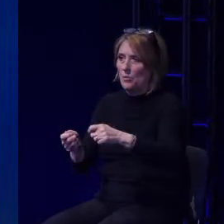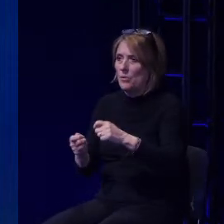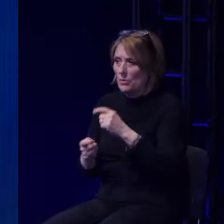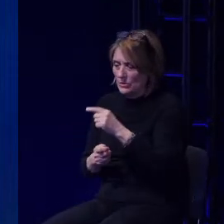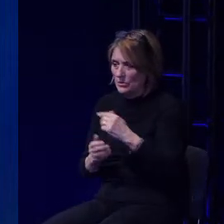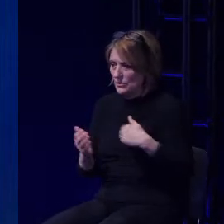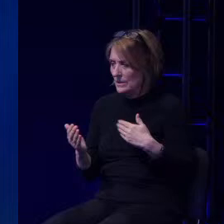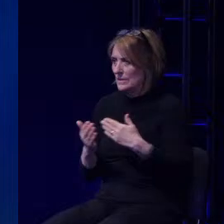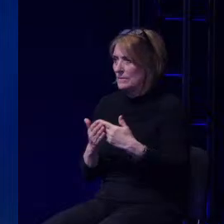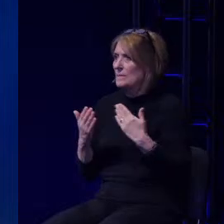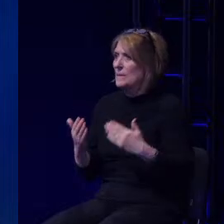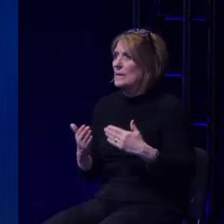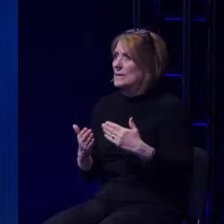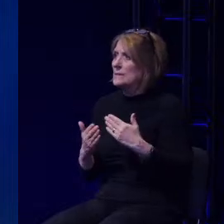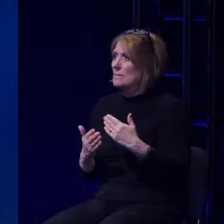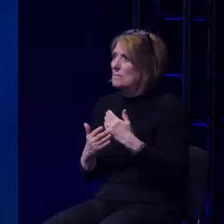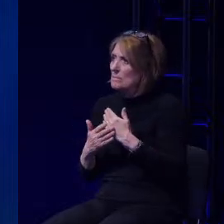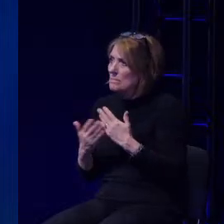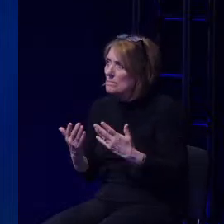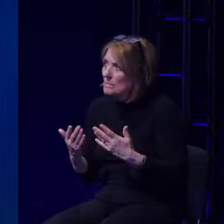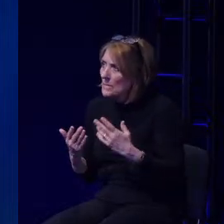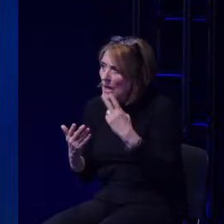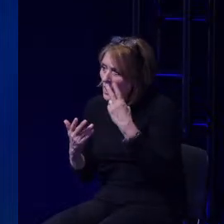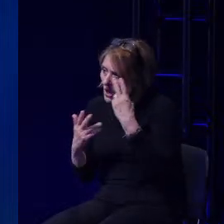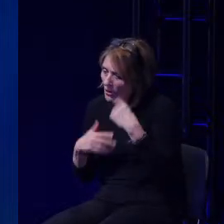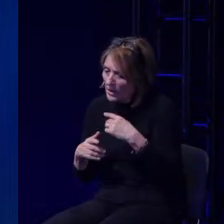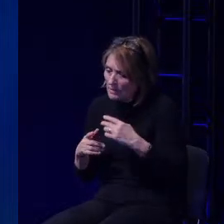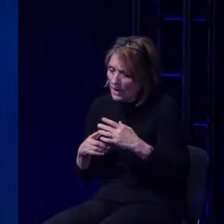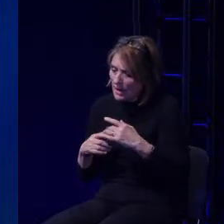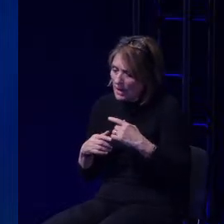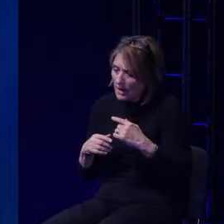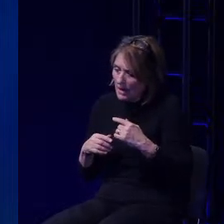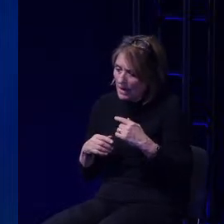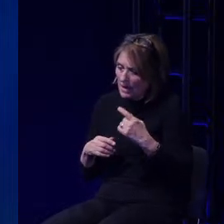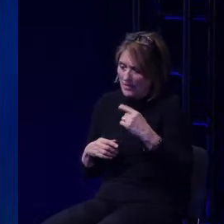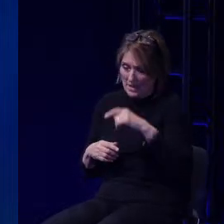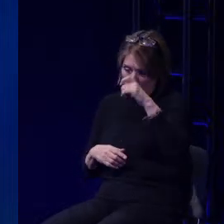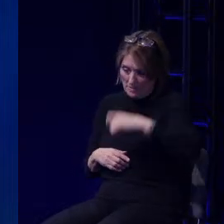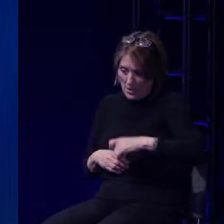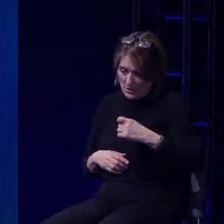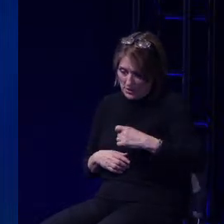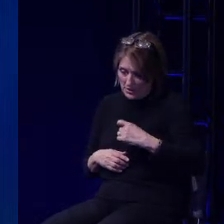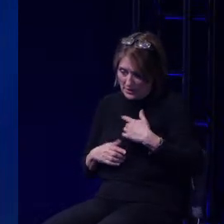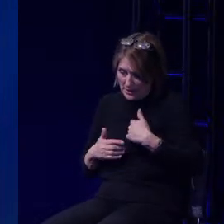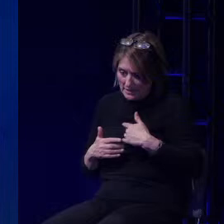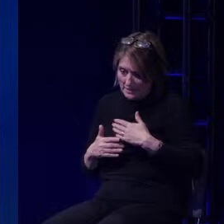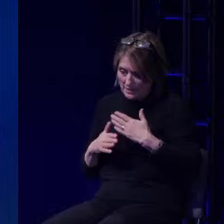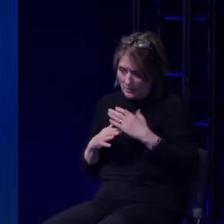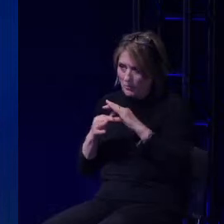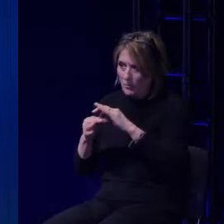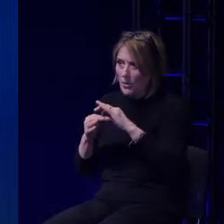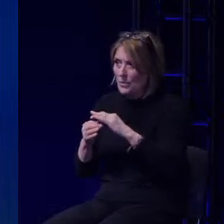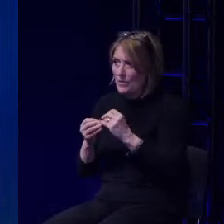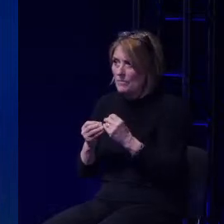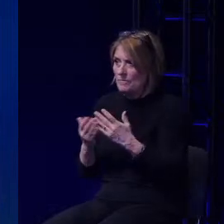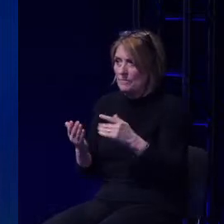this day, my most frequent. If I look at my own IMDb page, the person who I've collaborated with the most over the years is him.